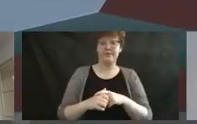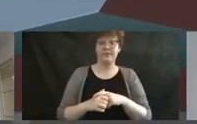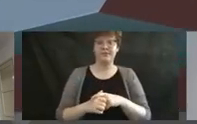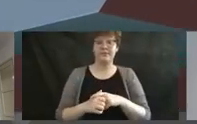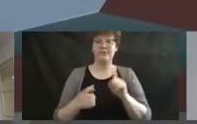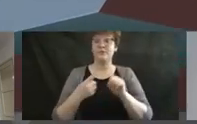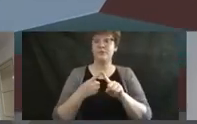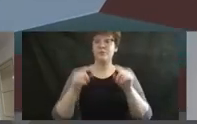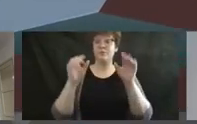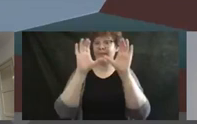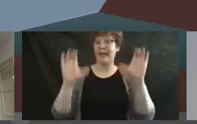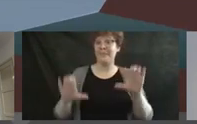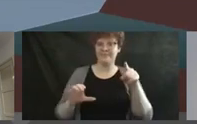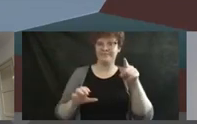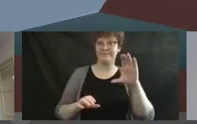cabin here.